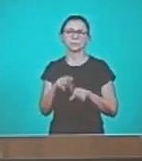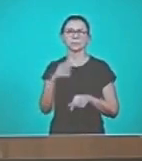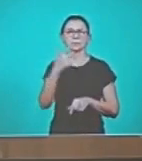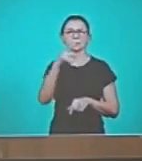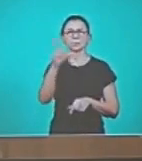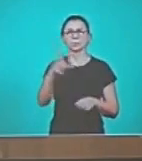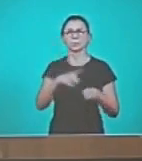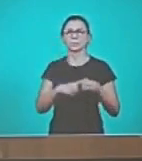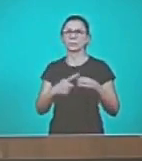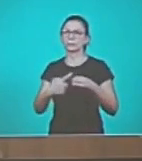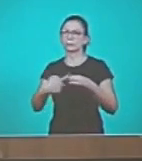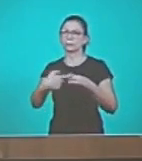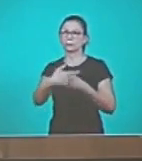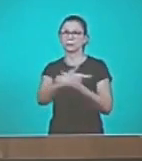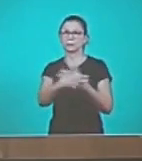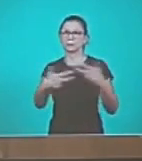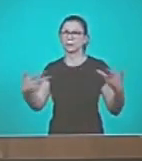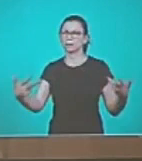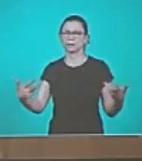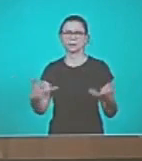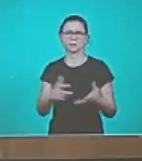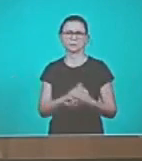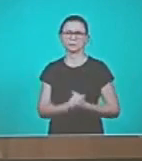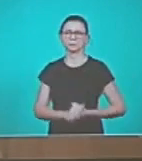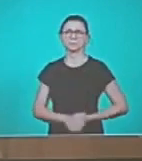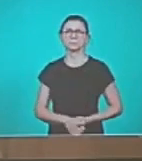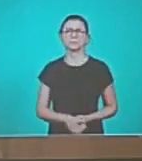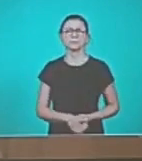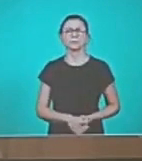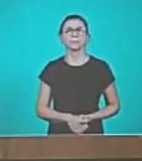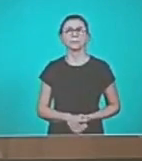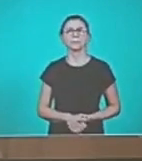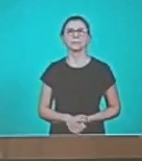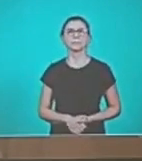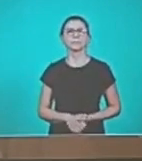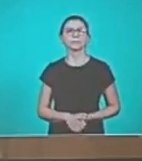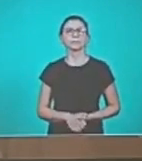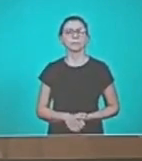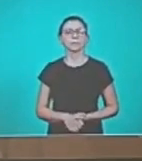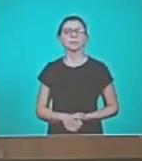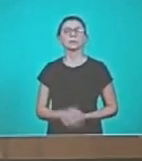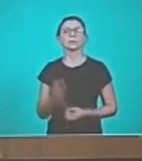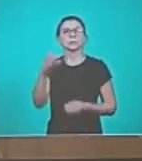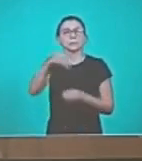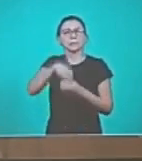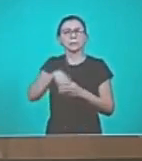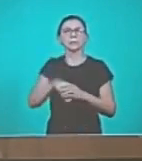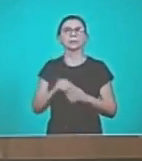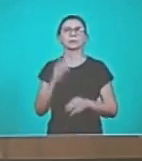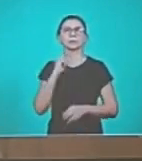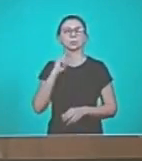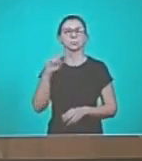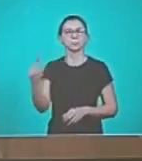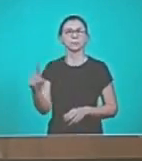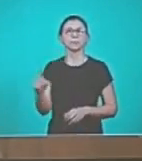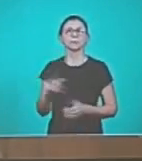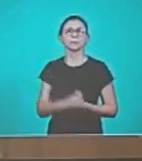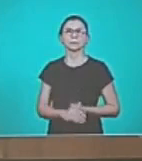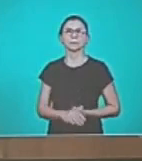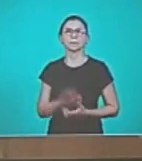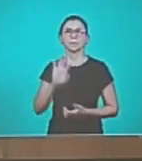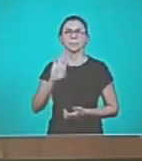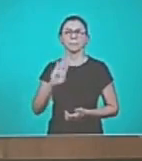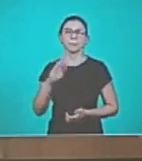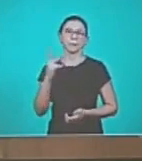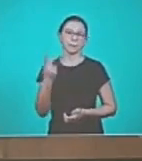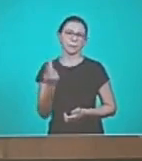and other cities, Leopoldina, many cities. In Juiz de Fora, Cataguas, they all send their contributions. And in